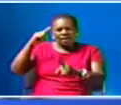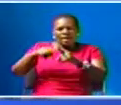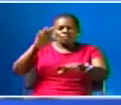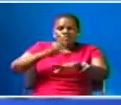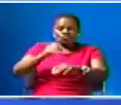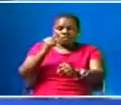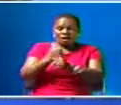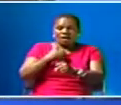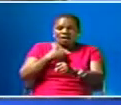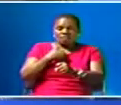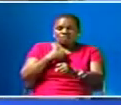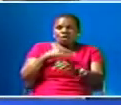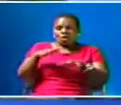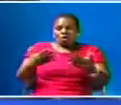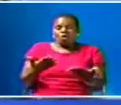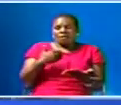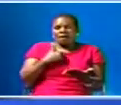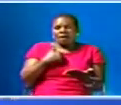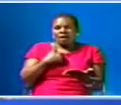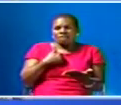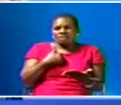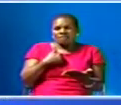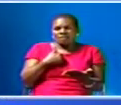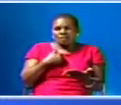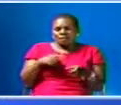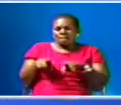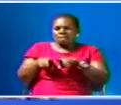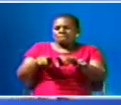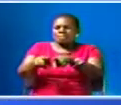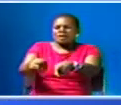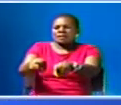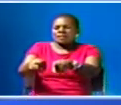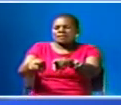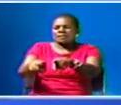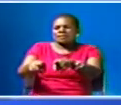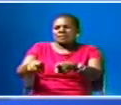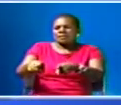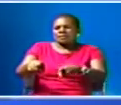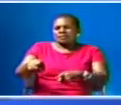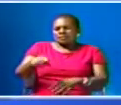ensuring that. Otherwise, you will have parallel cabinets in the county.